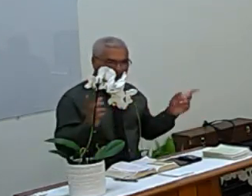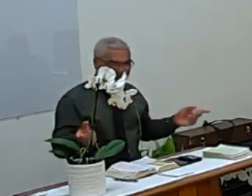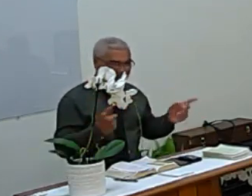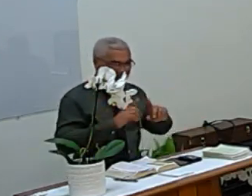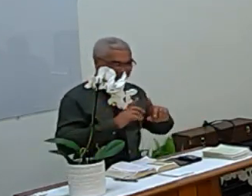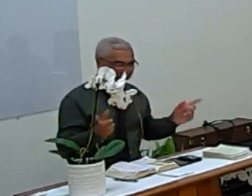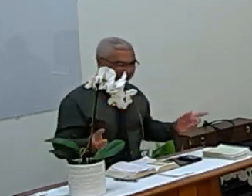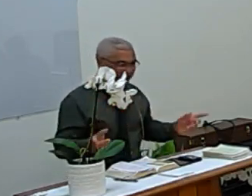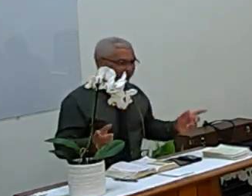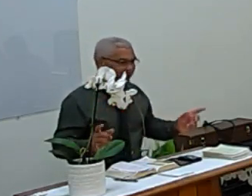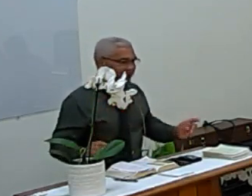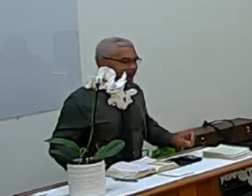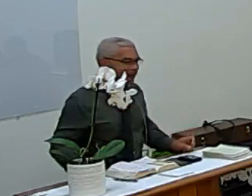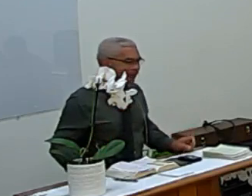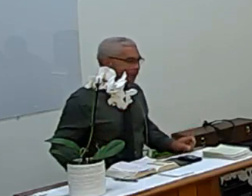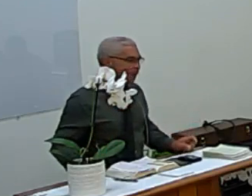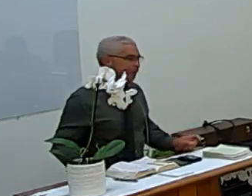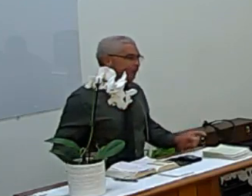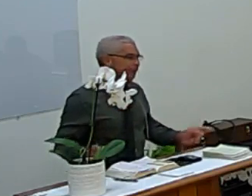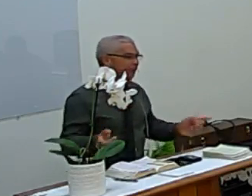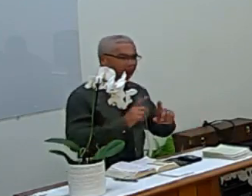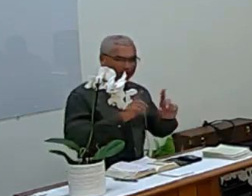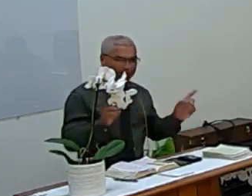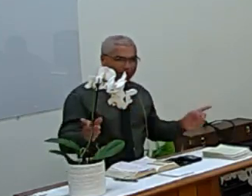and it meshes what is a prophetic moment.